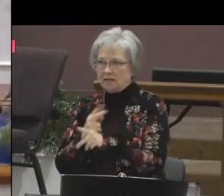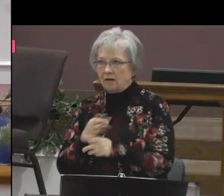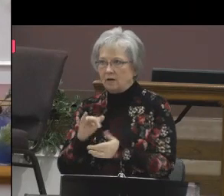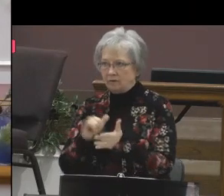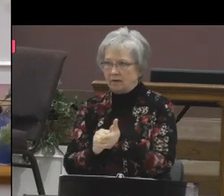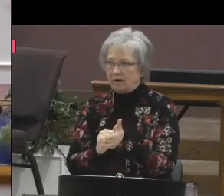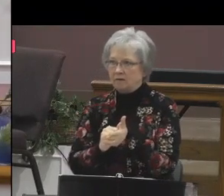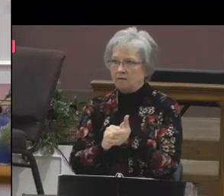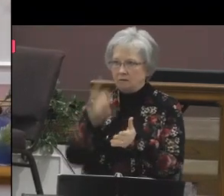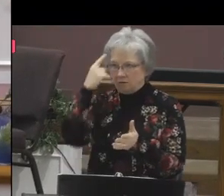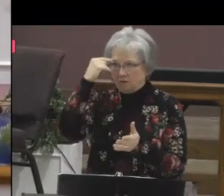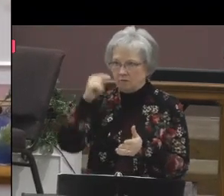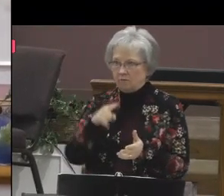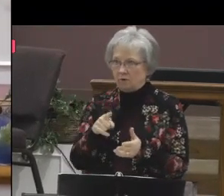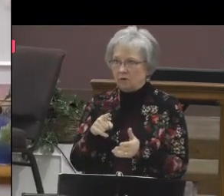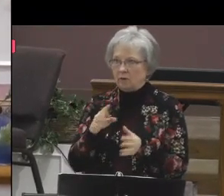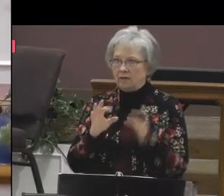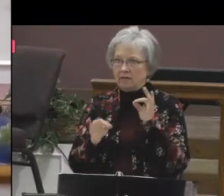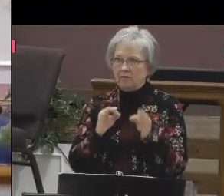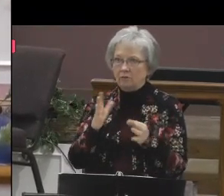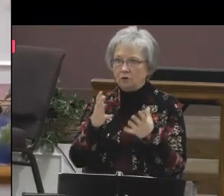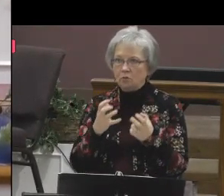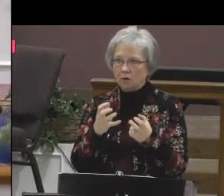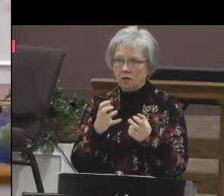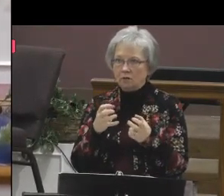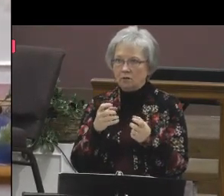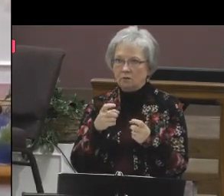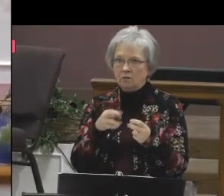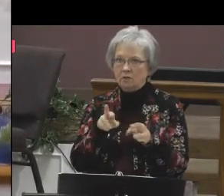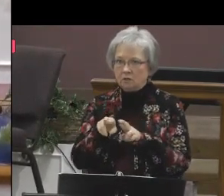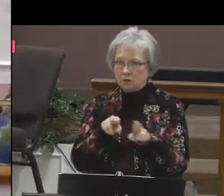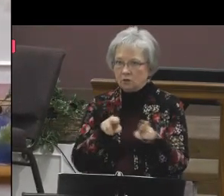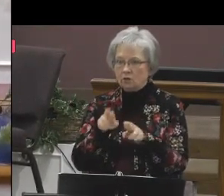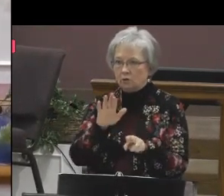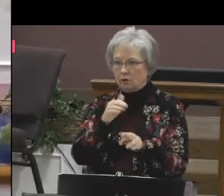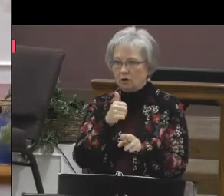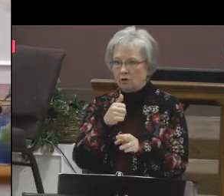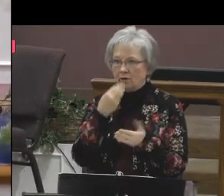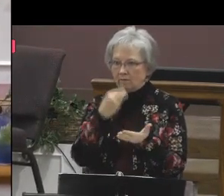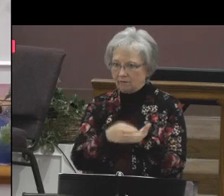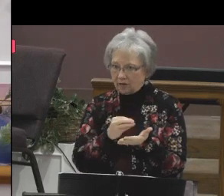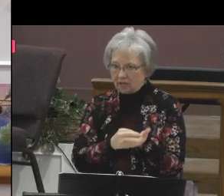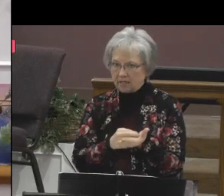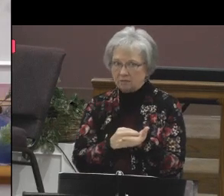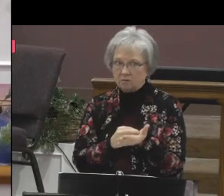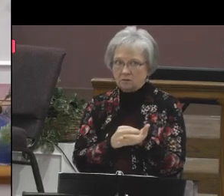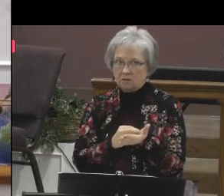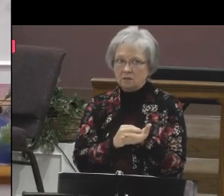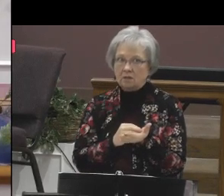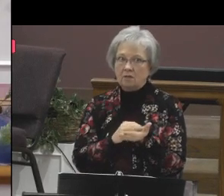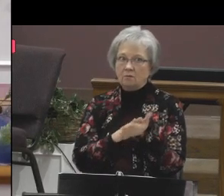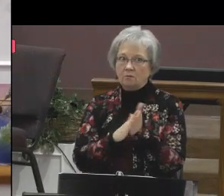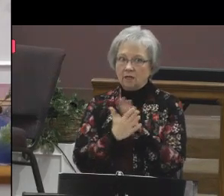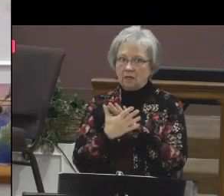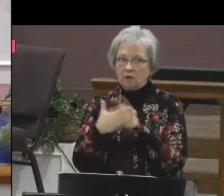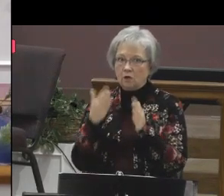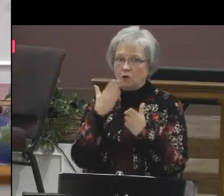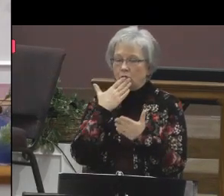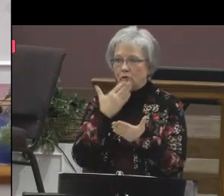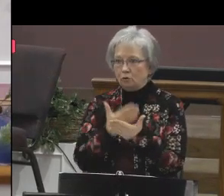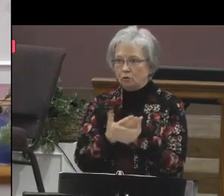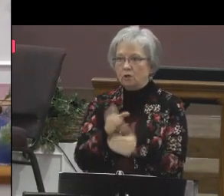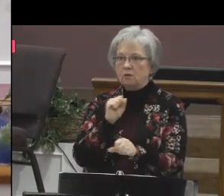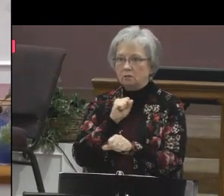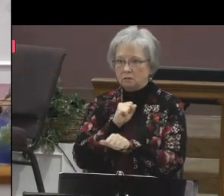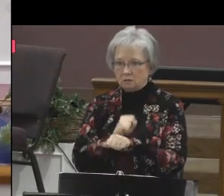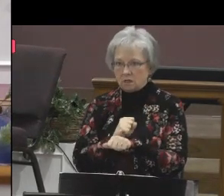Because if you want to get a hold of your finances and get a good, solid foundation, this is the way to